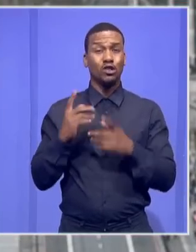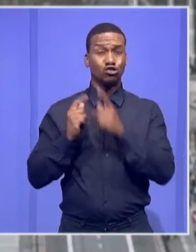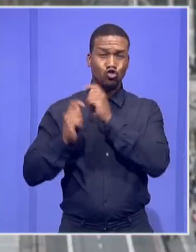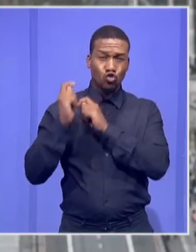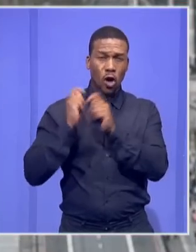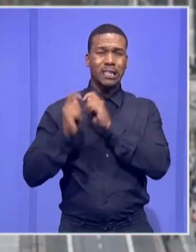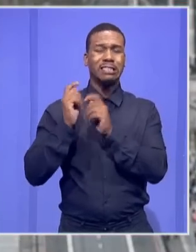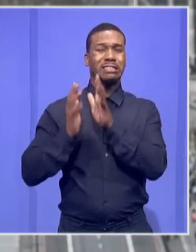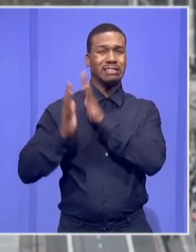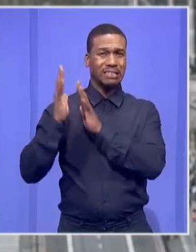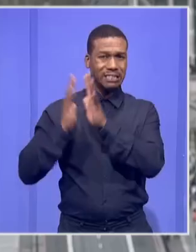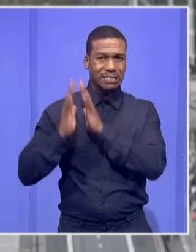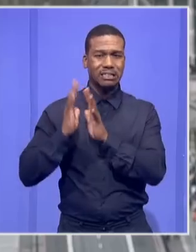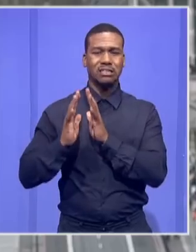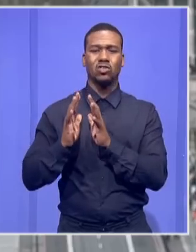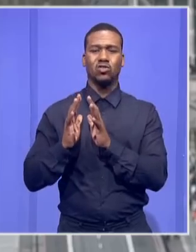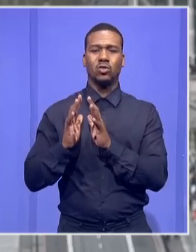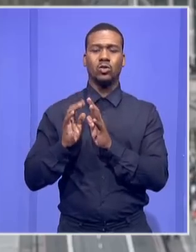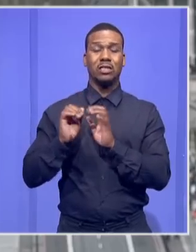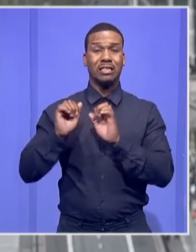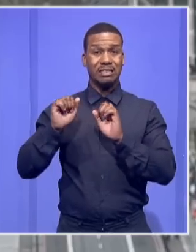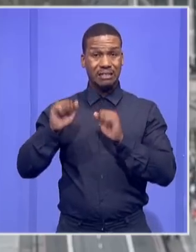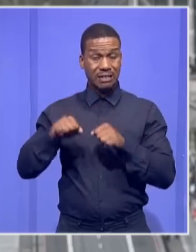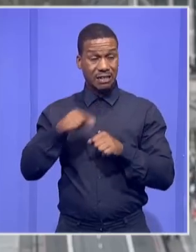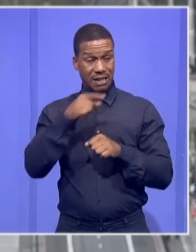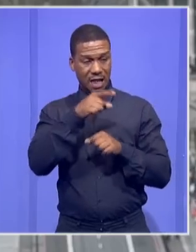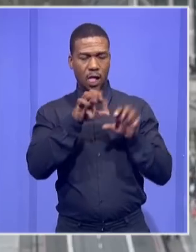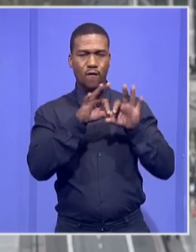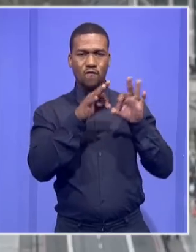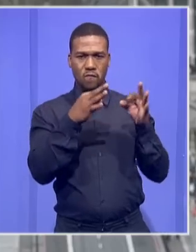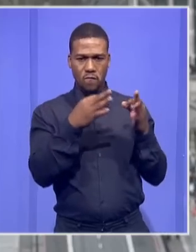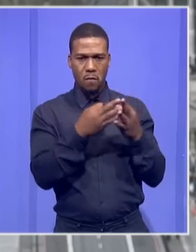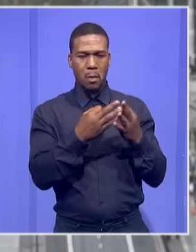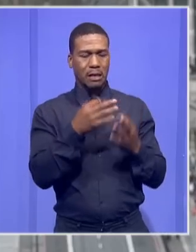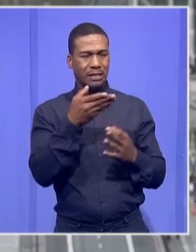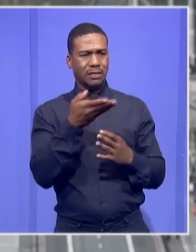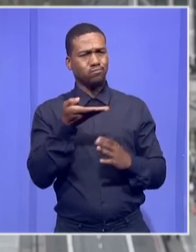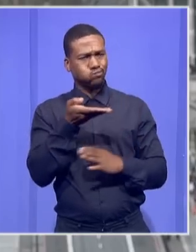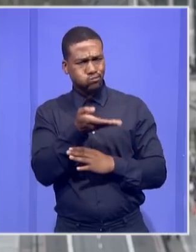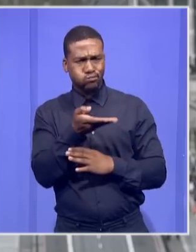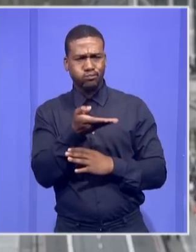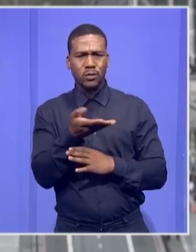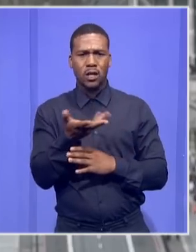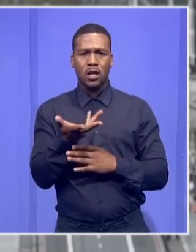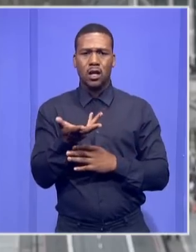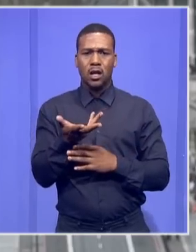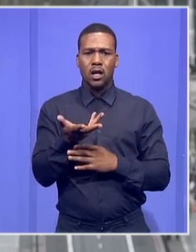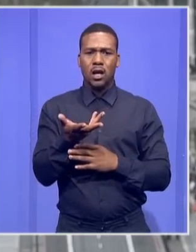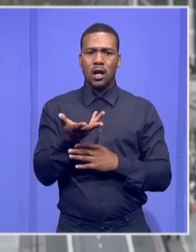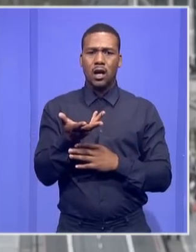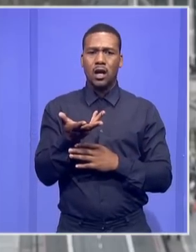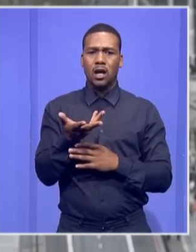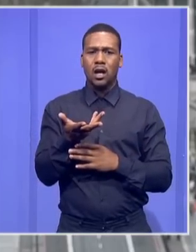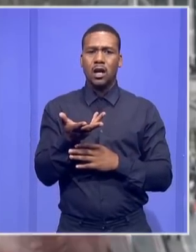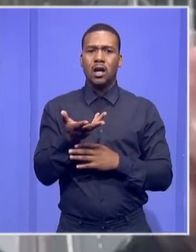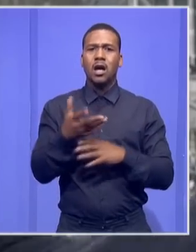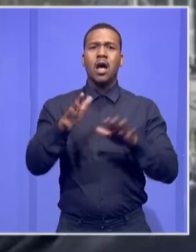and the fact that it is part of British culture and British identity. And of course, it